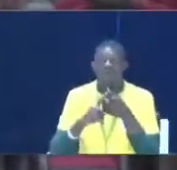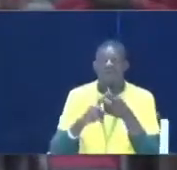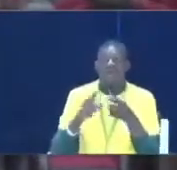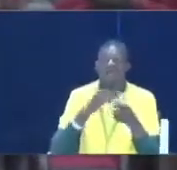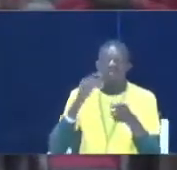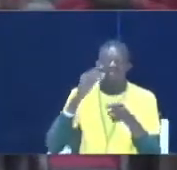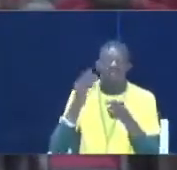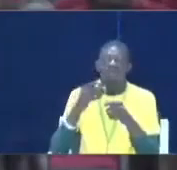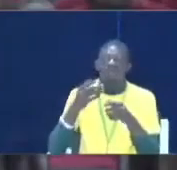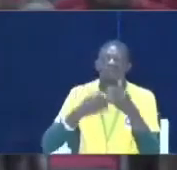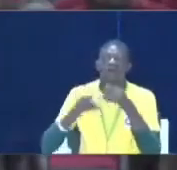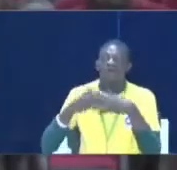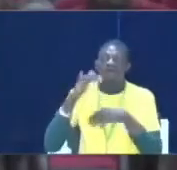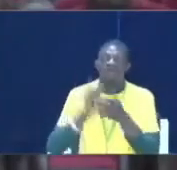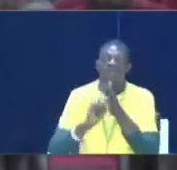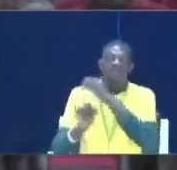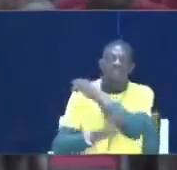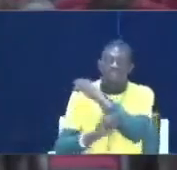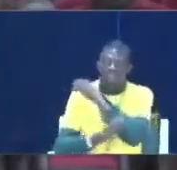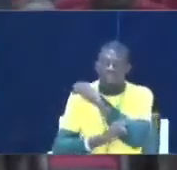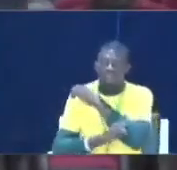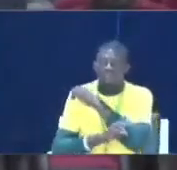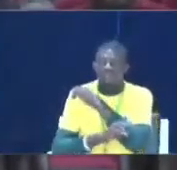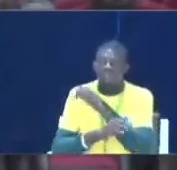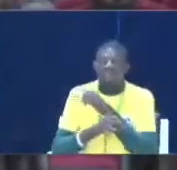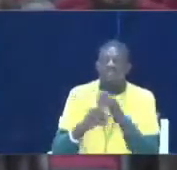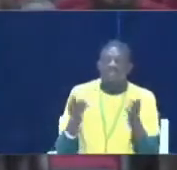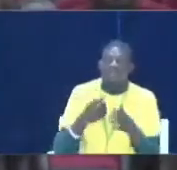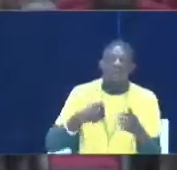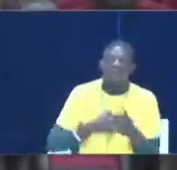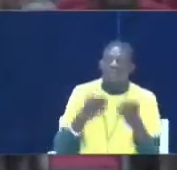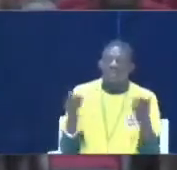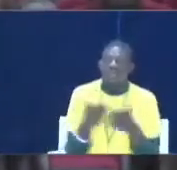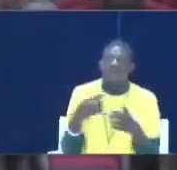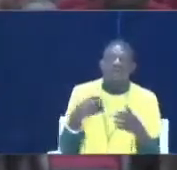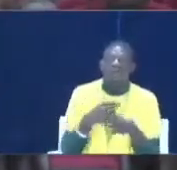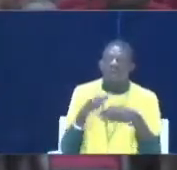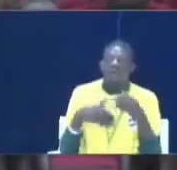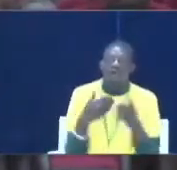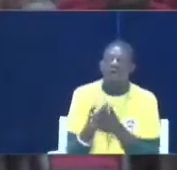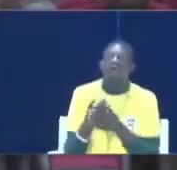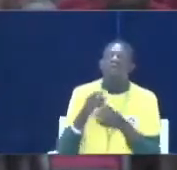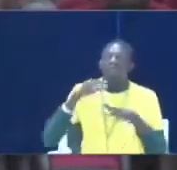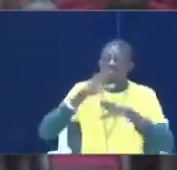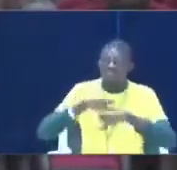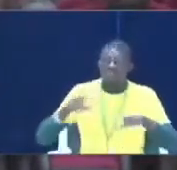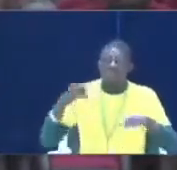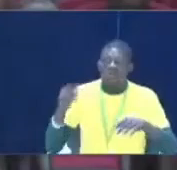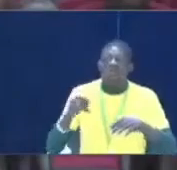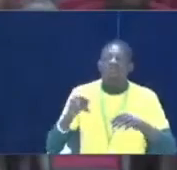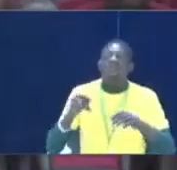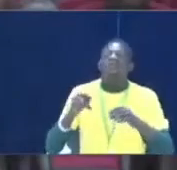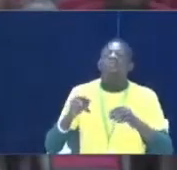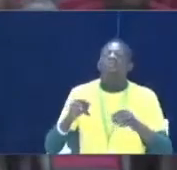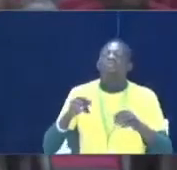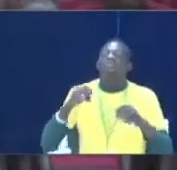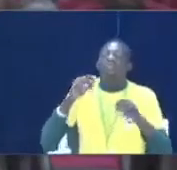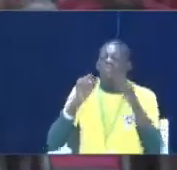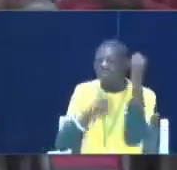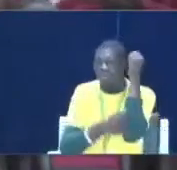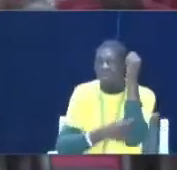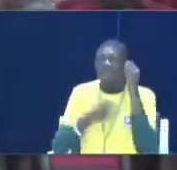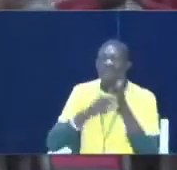of the bondwoman. But after Isaac, here we are. We are all seeds of Abraham. This is to show you that